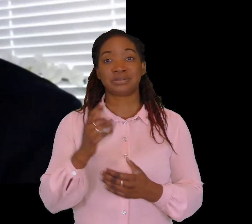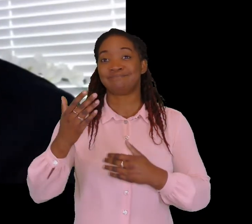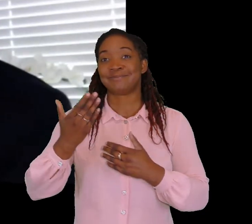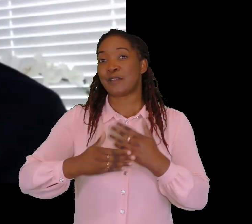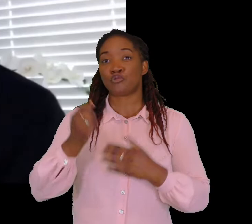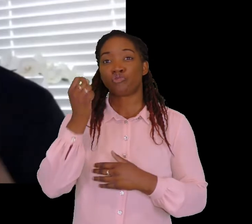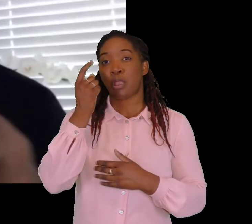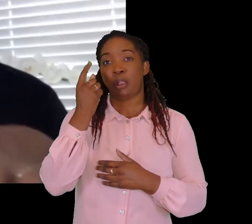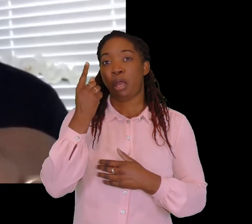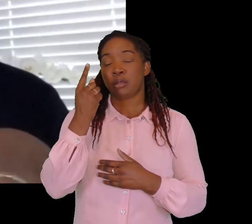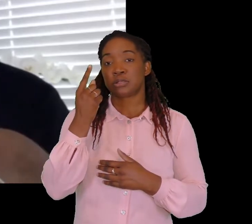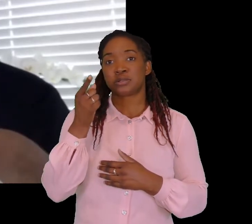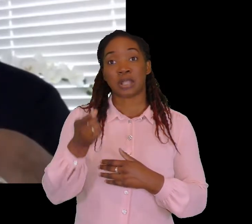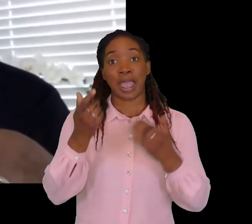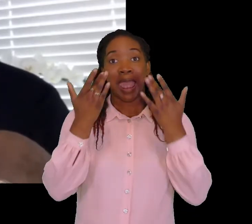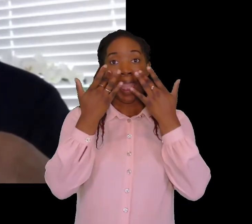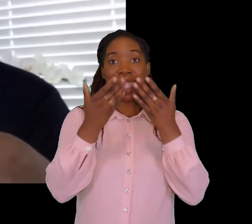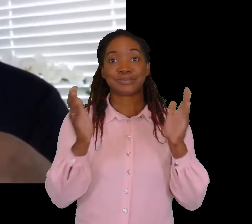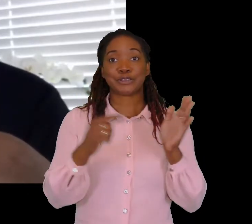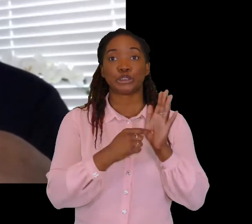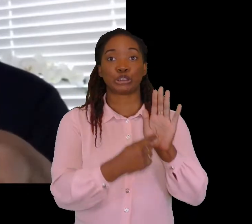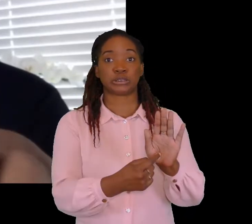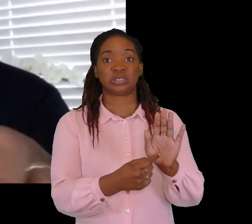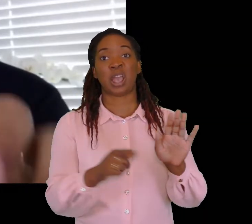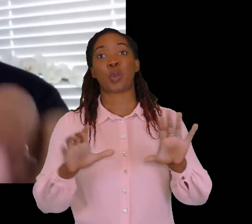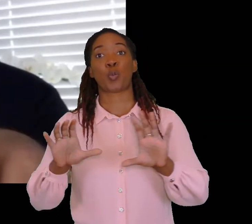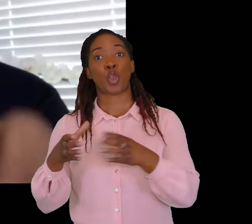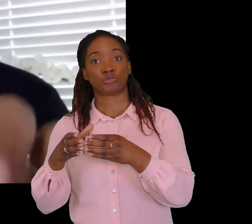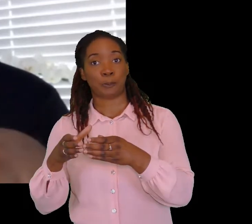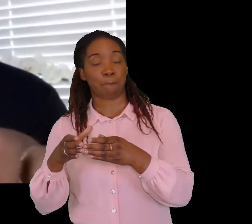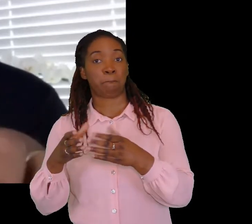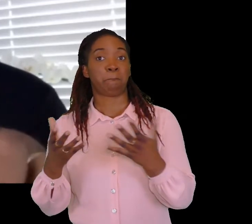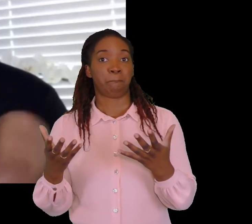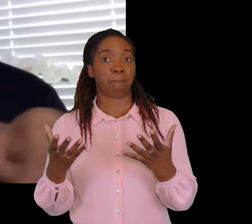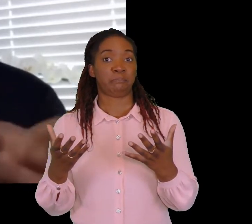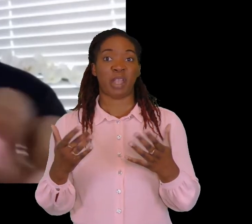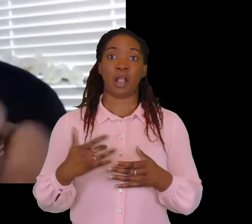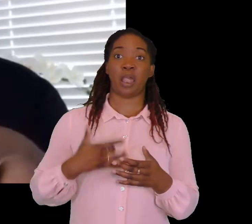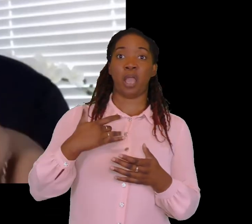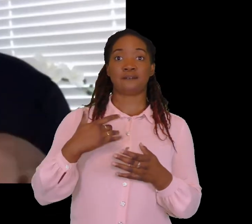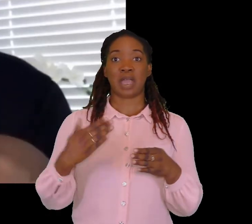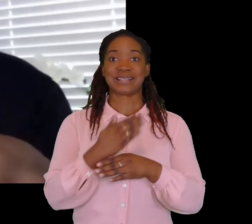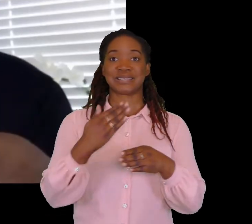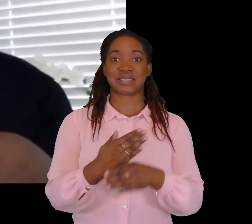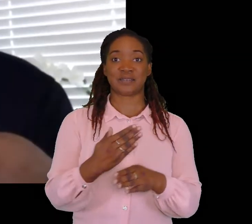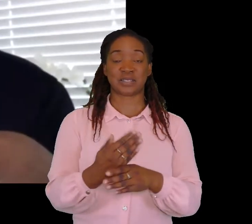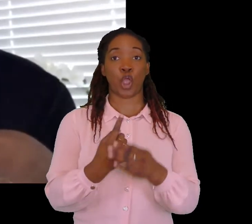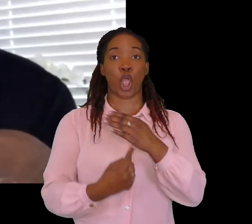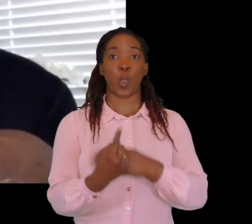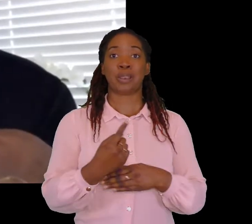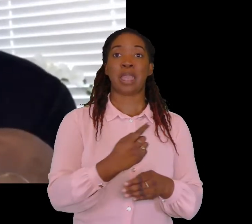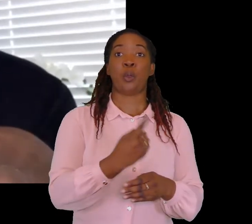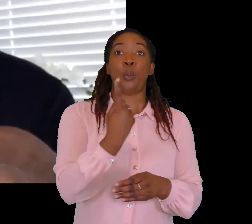to some extent that exhibitions and maybe workshops and allied activities were only a part of the